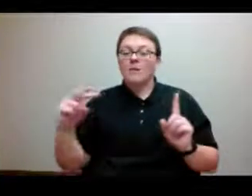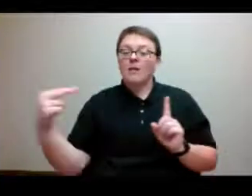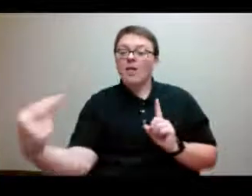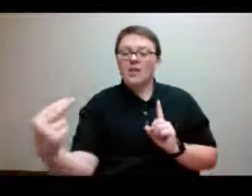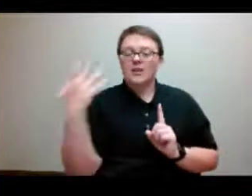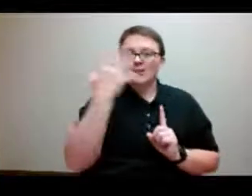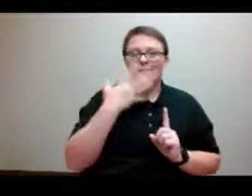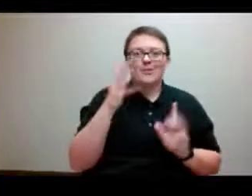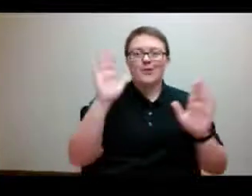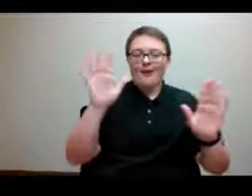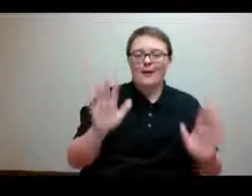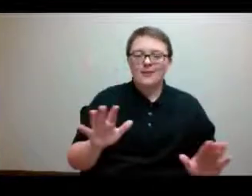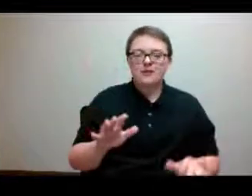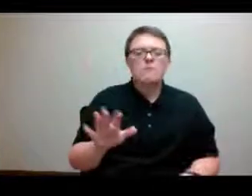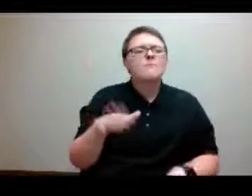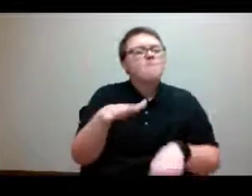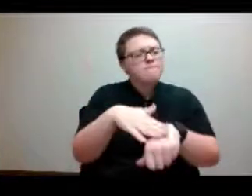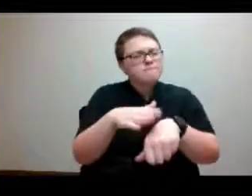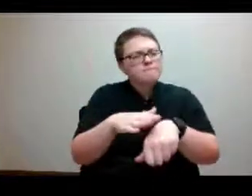way,